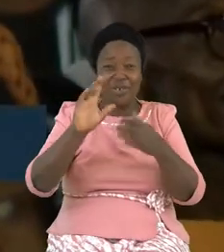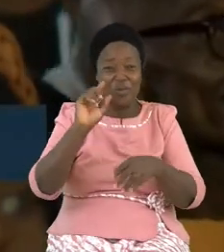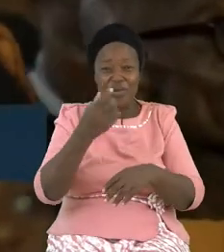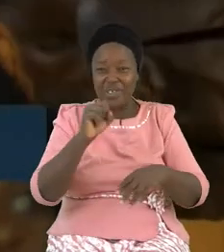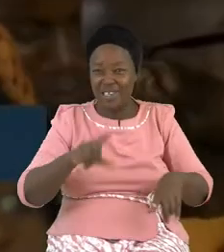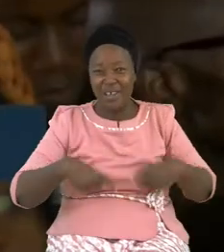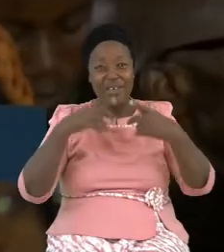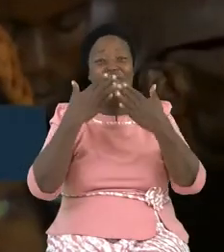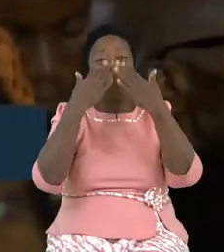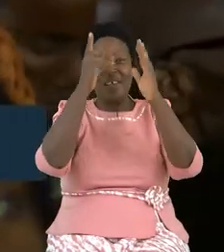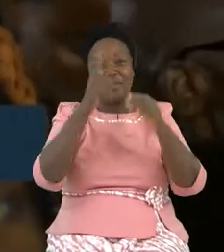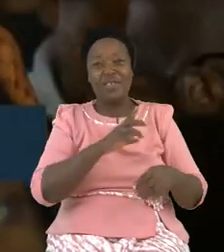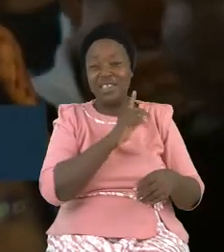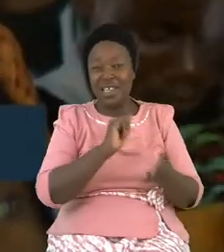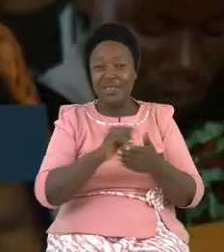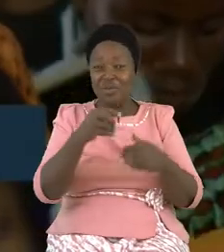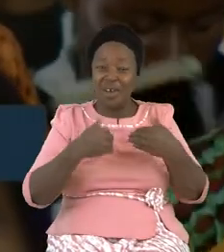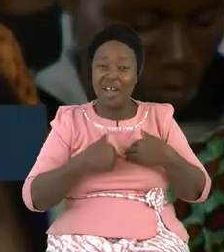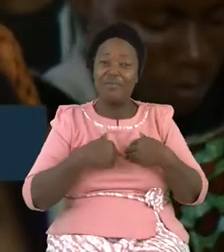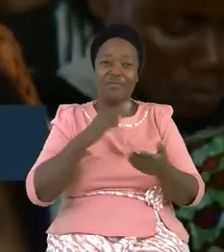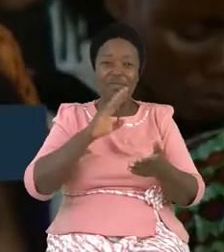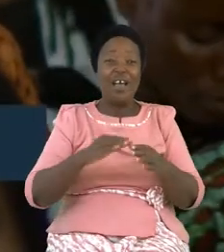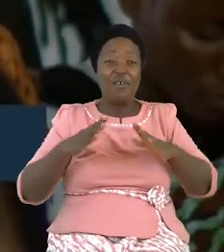has forgiven you.